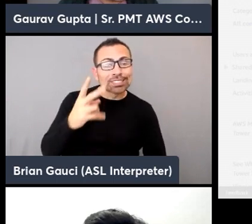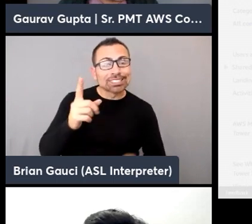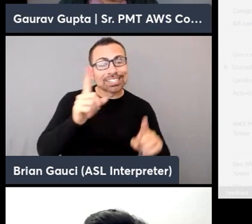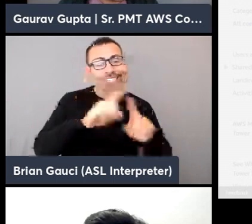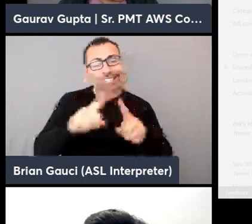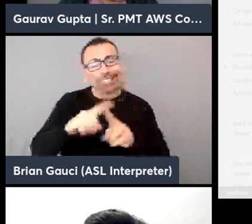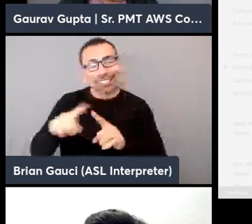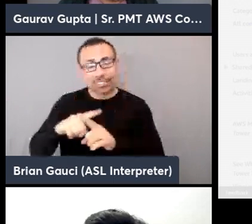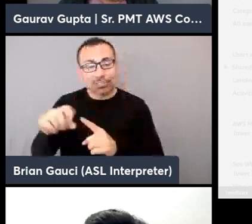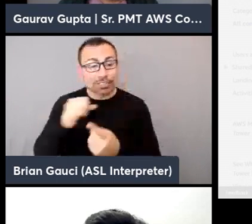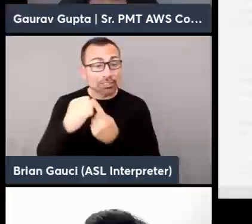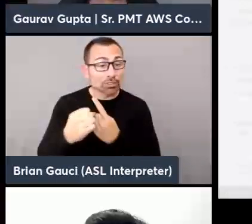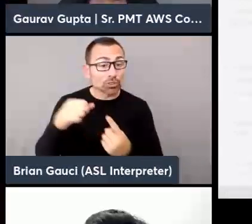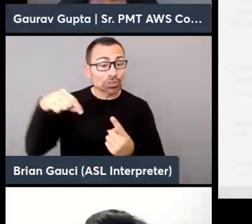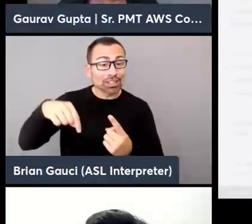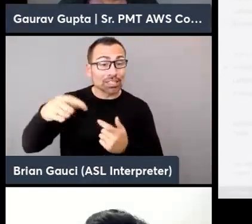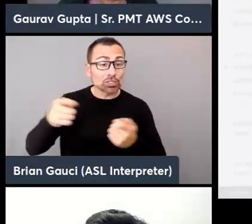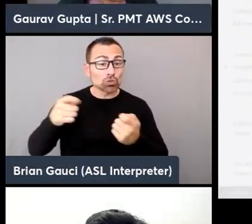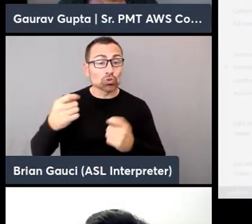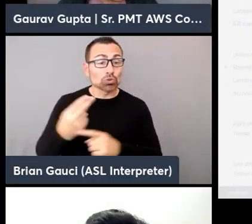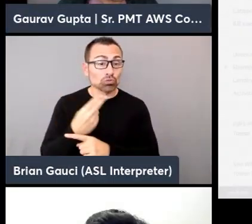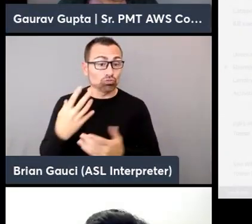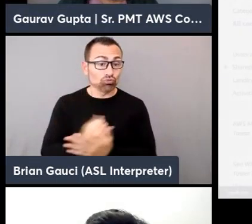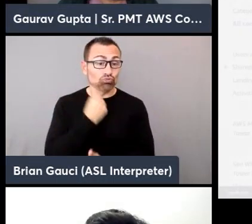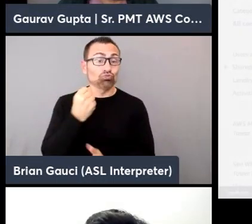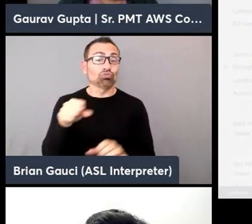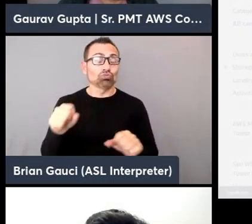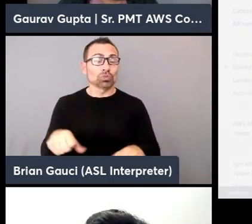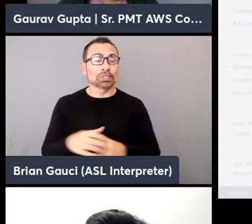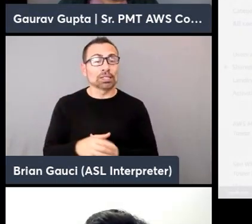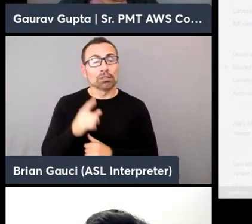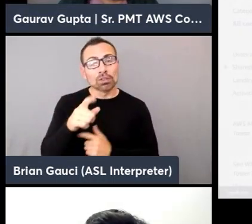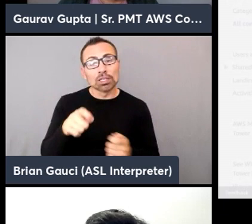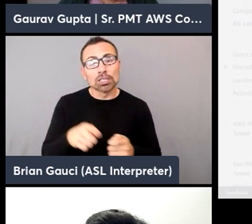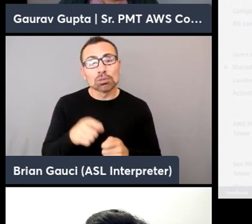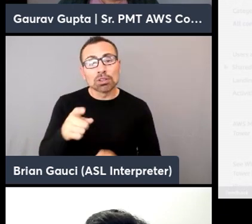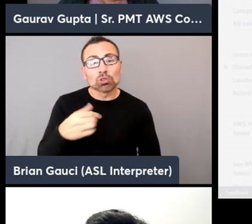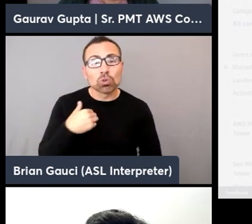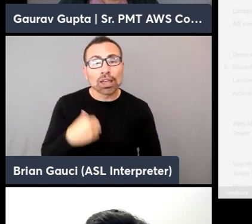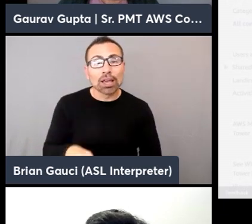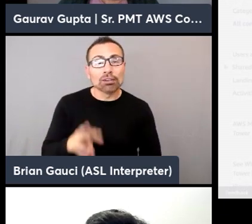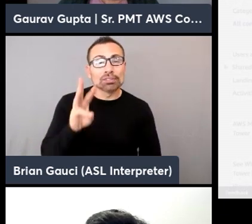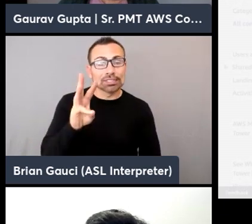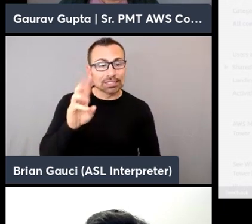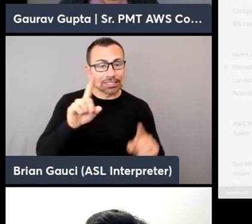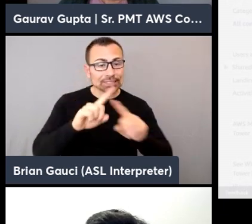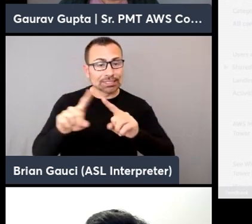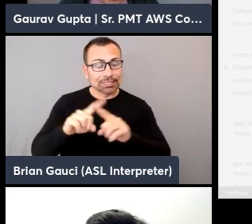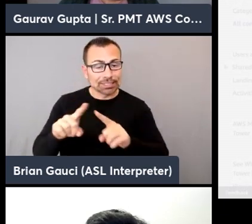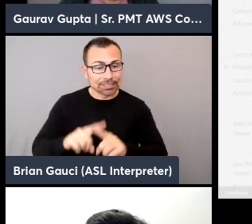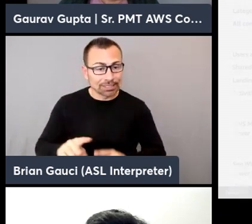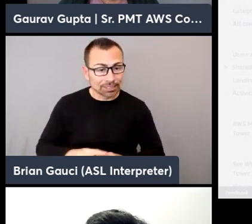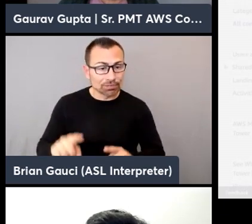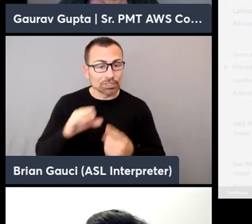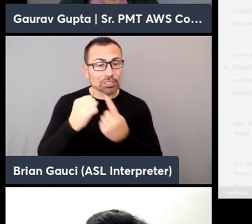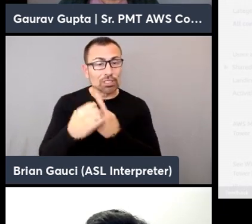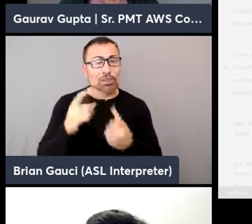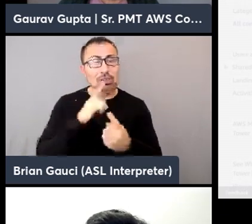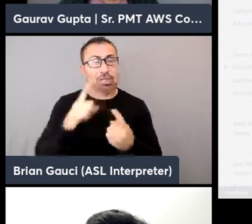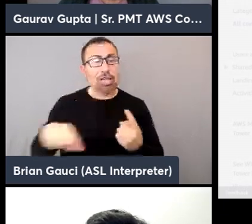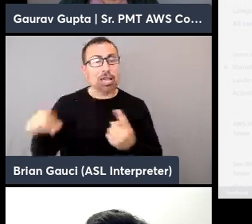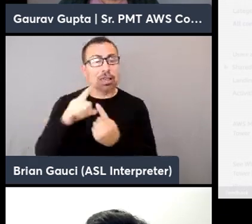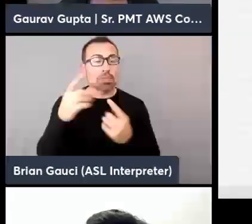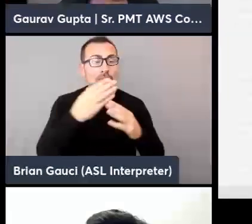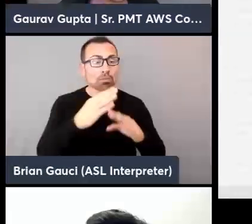can use this control over here, right? So for this specific control, we have 6 scenarios, and the scenarios are basically broken down